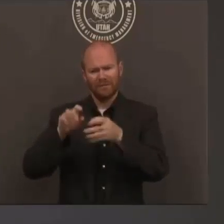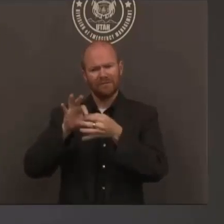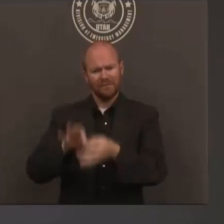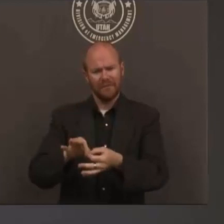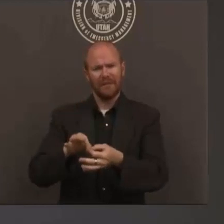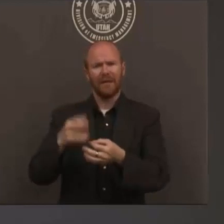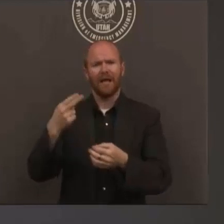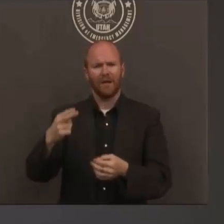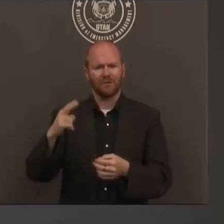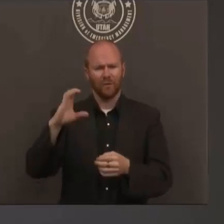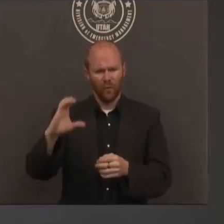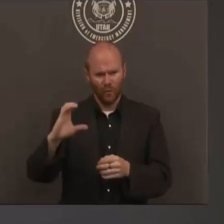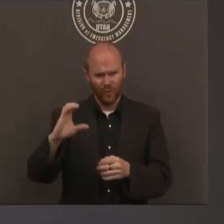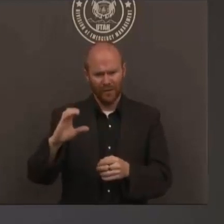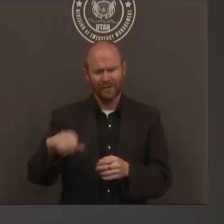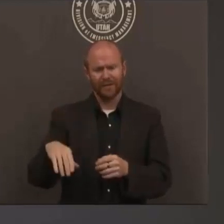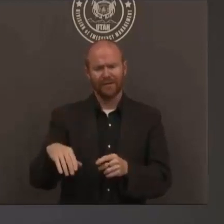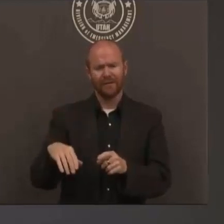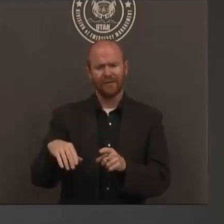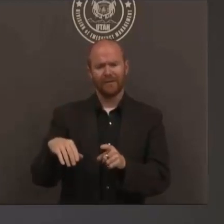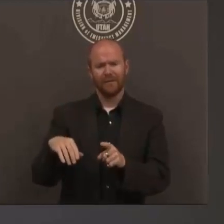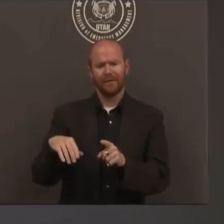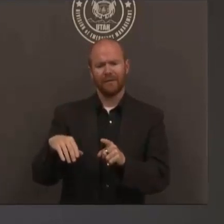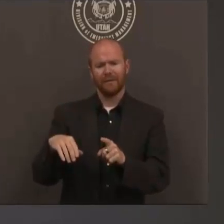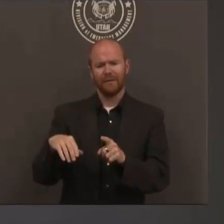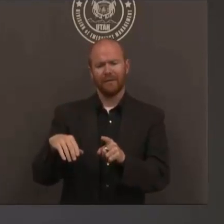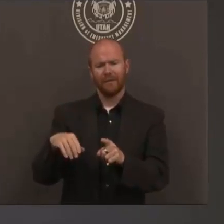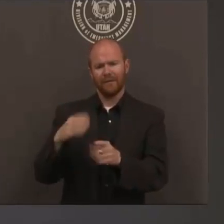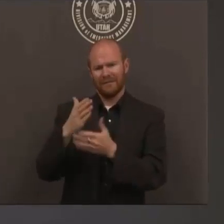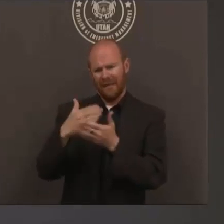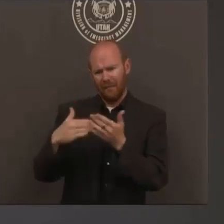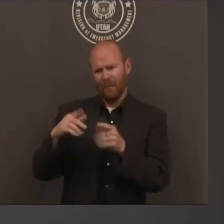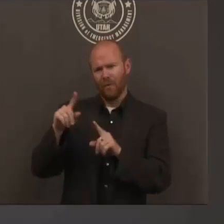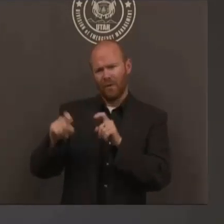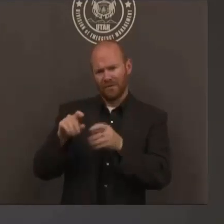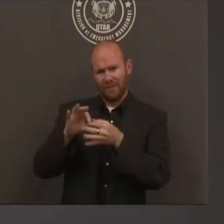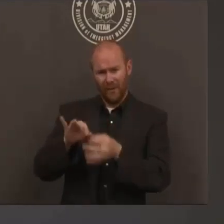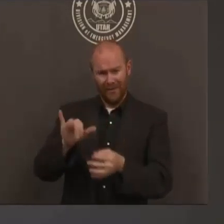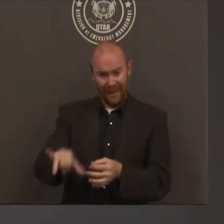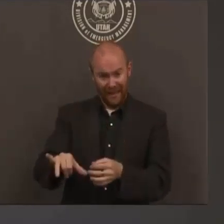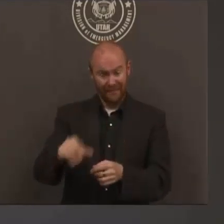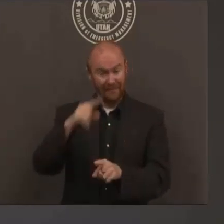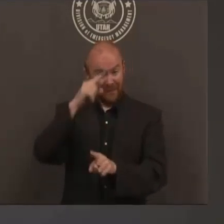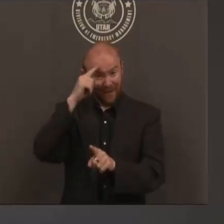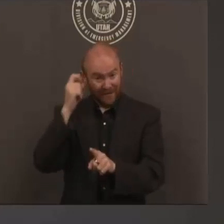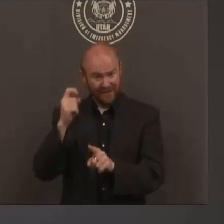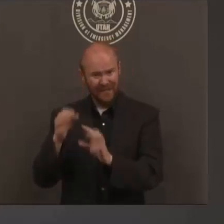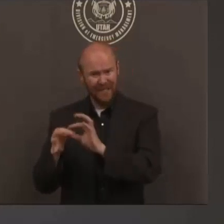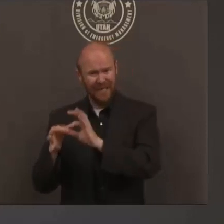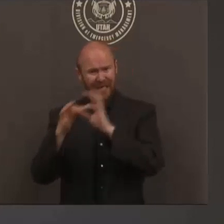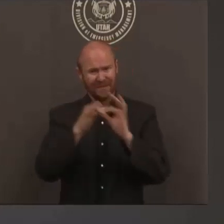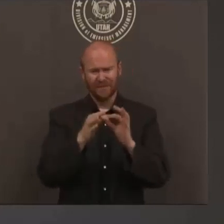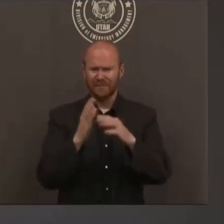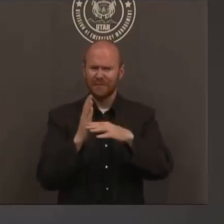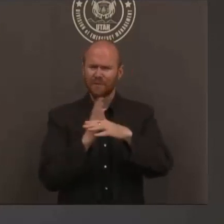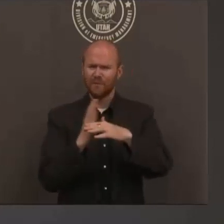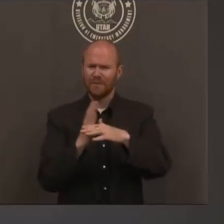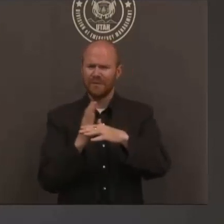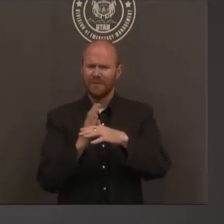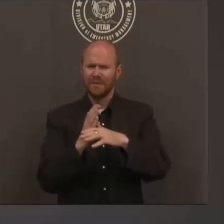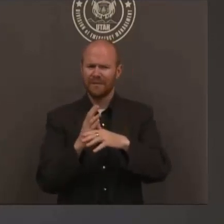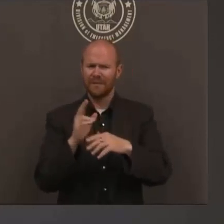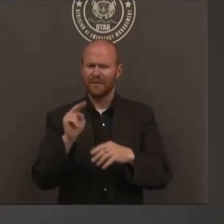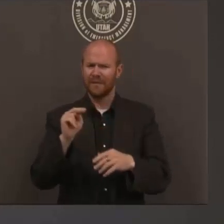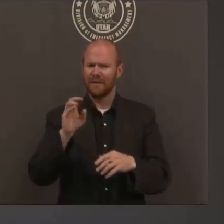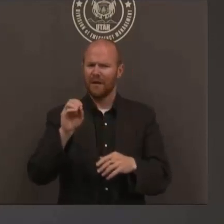about hydroxychloroquine, and there was some question about that because of the connection between NAMI